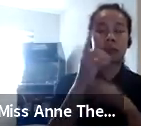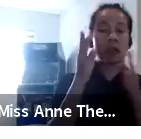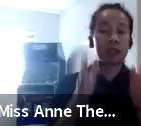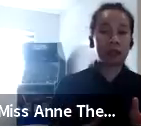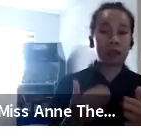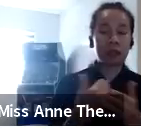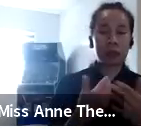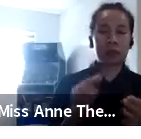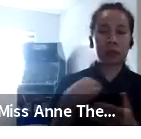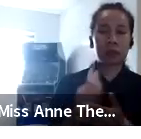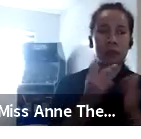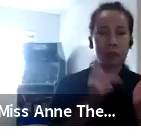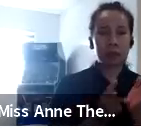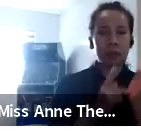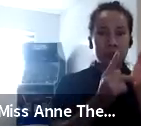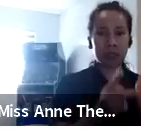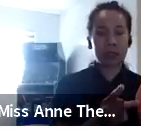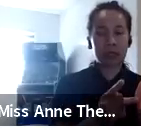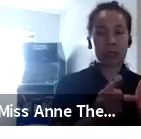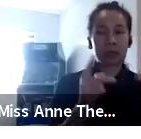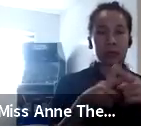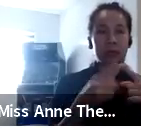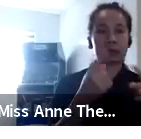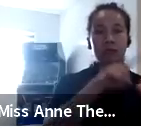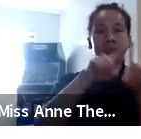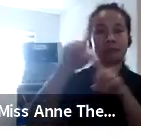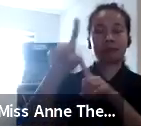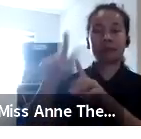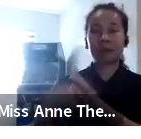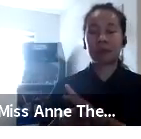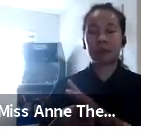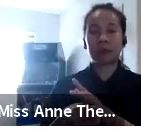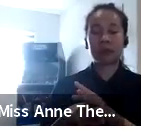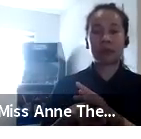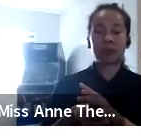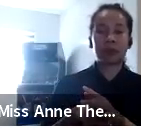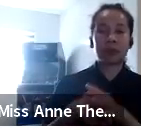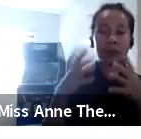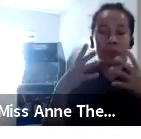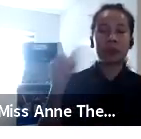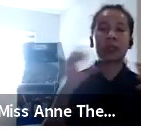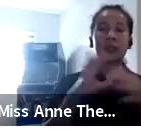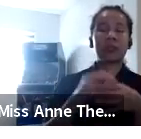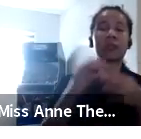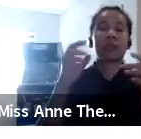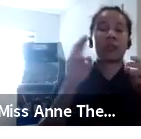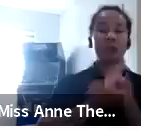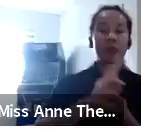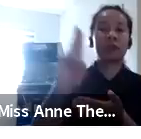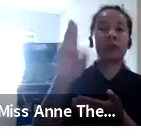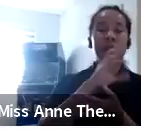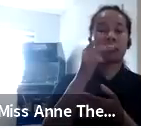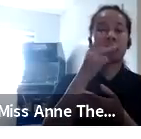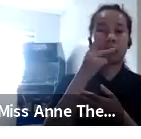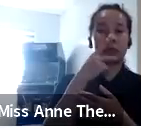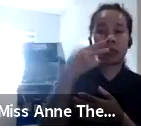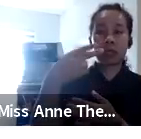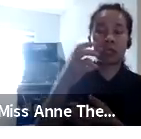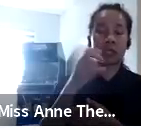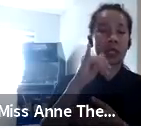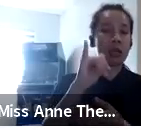can present it to the different presidents of the state universities and the private HEIs.